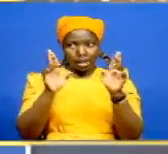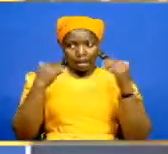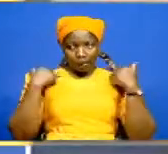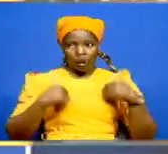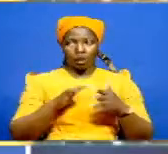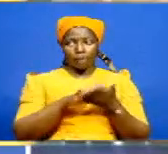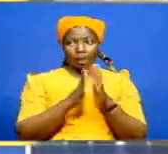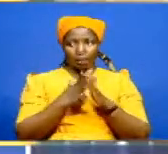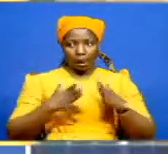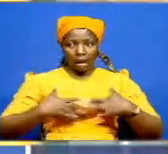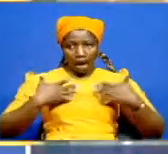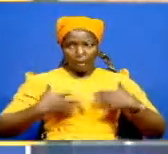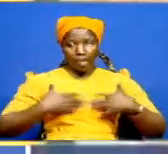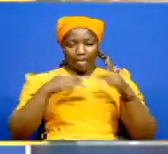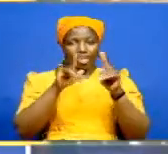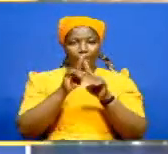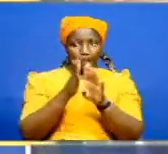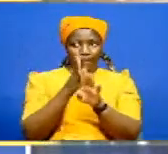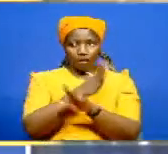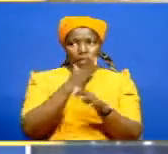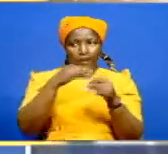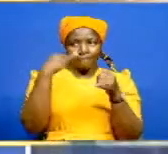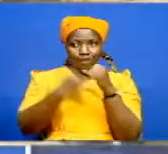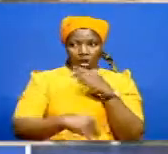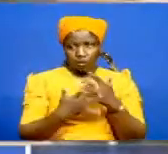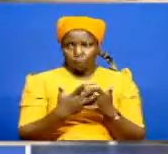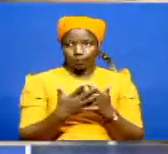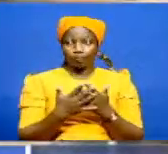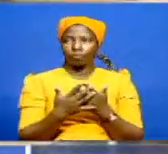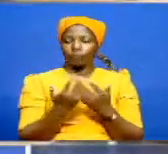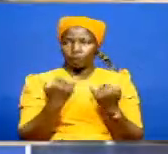nitafurahia. However, even before the final coat of paint dried,